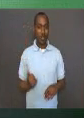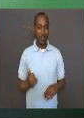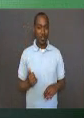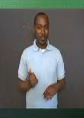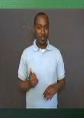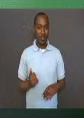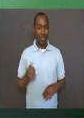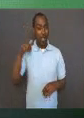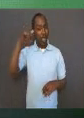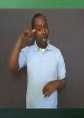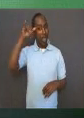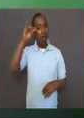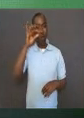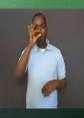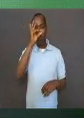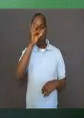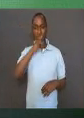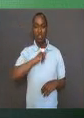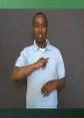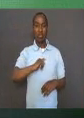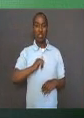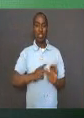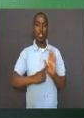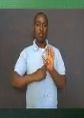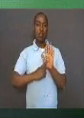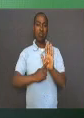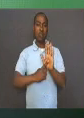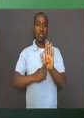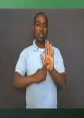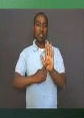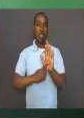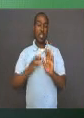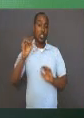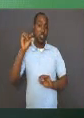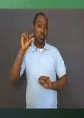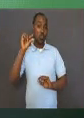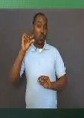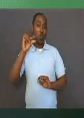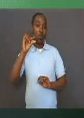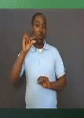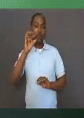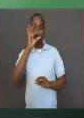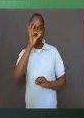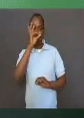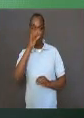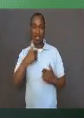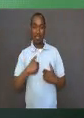Cowpox had the same symptoms as smallpox, but was not as harmful.